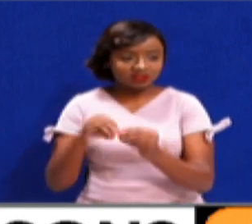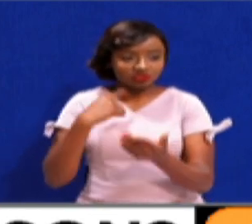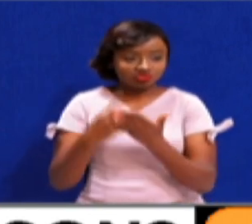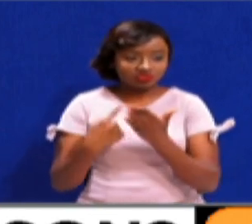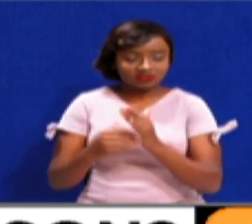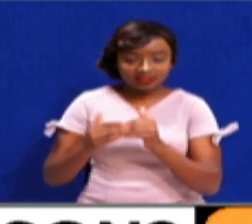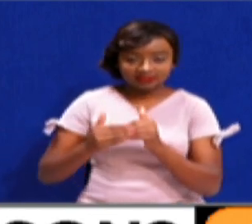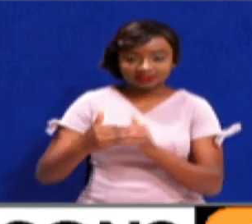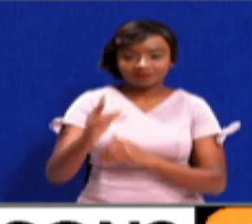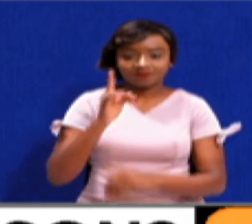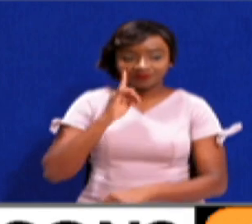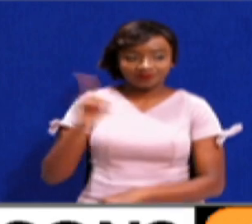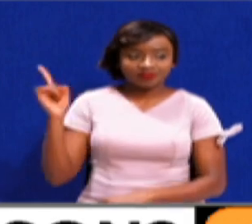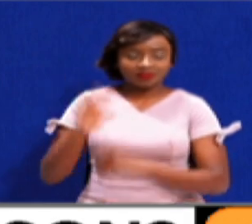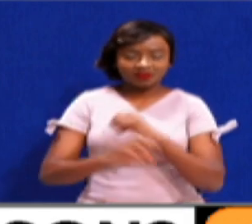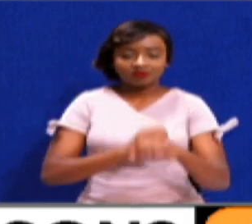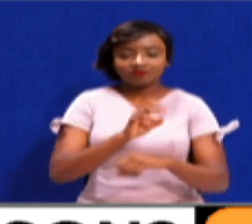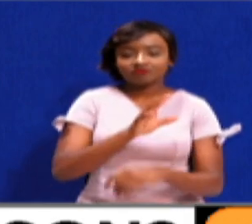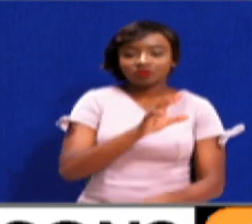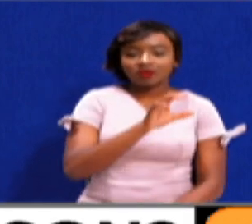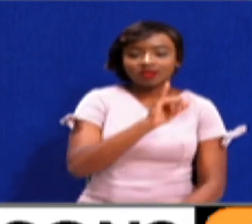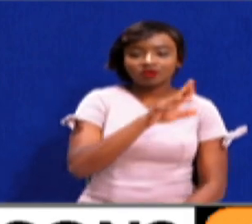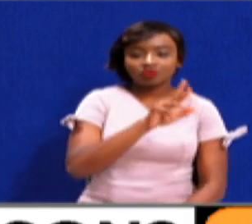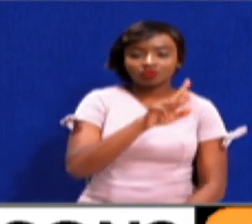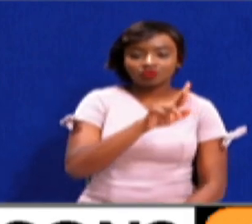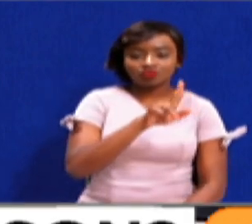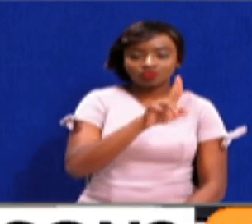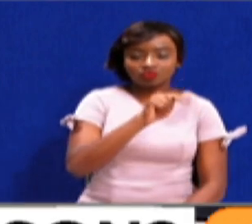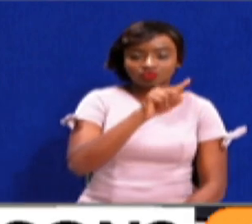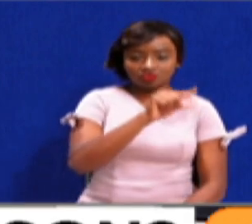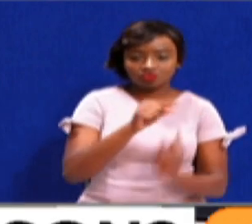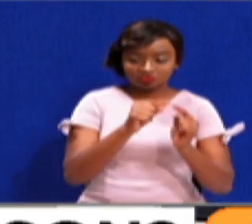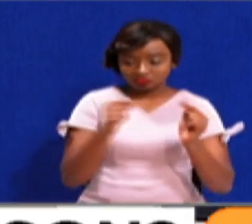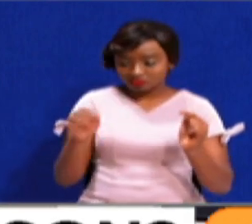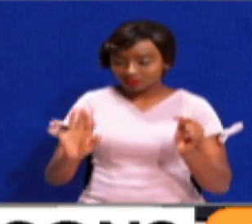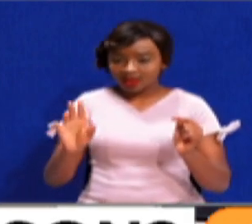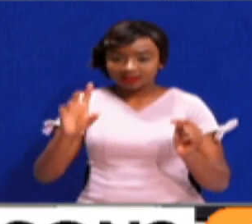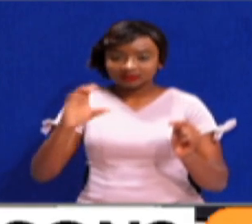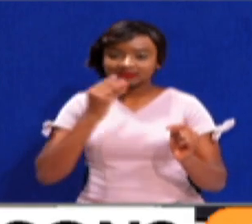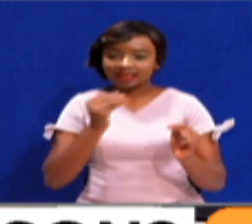Actually, we have that soundbite, Yvonne, Irungu, Kang'ata versus Sakaja on that position.